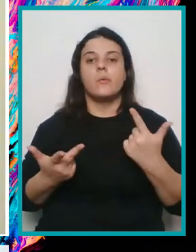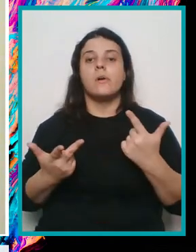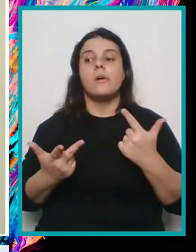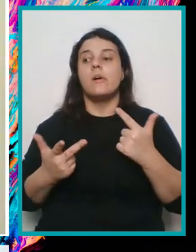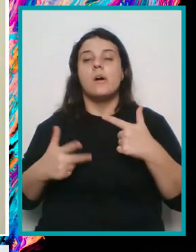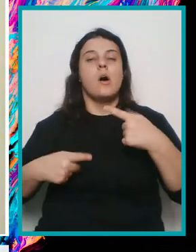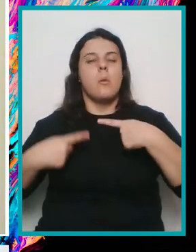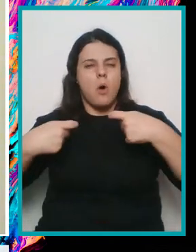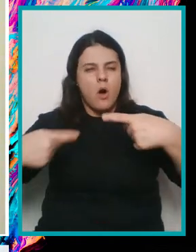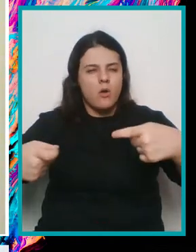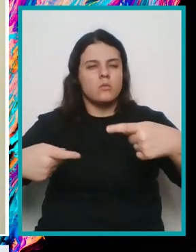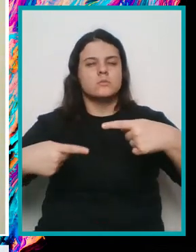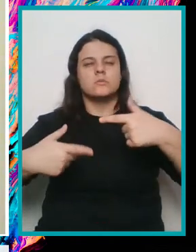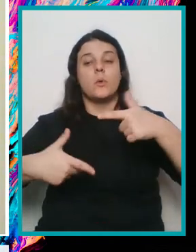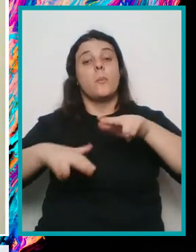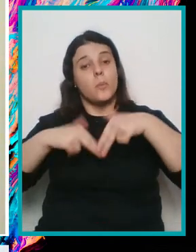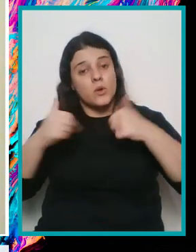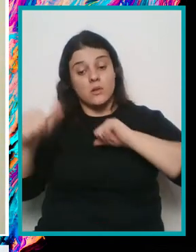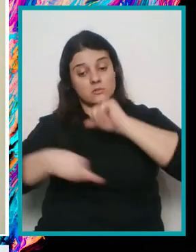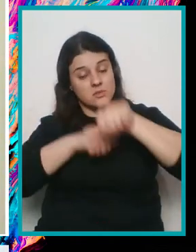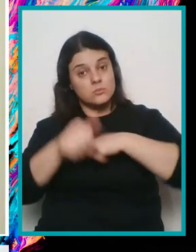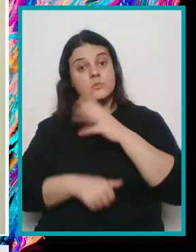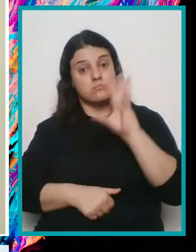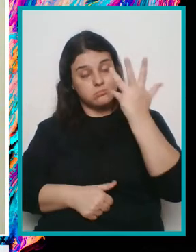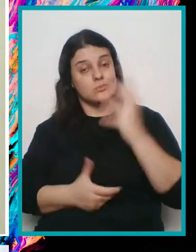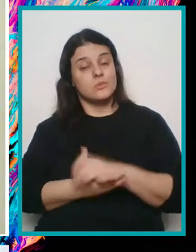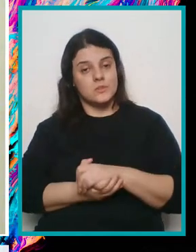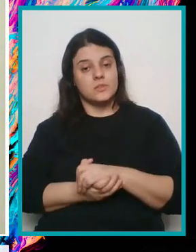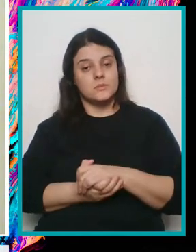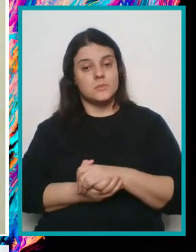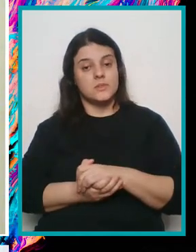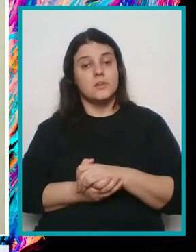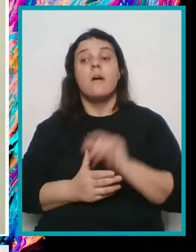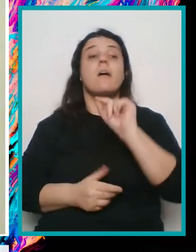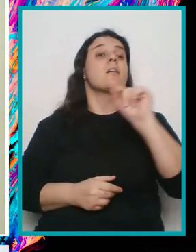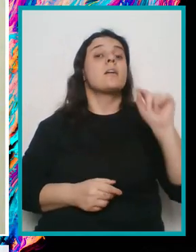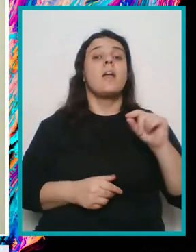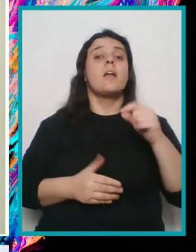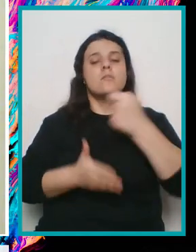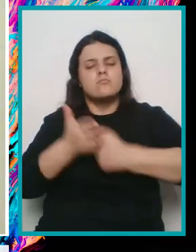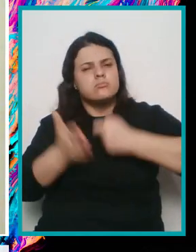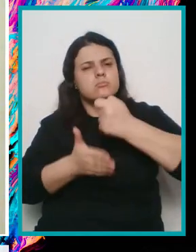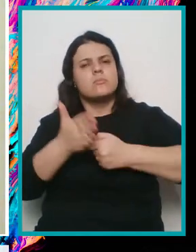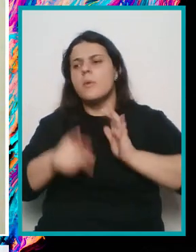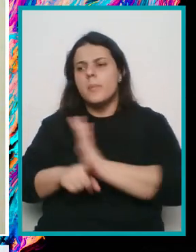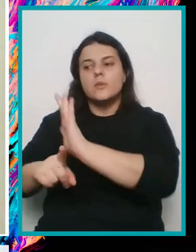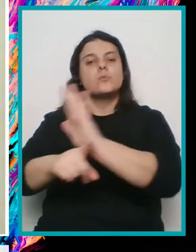The system needs to change. The system needs to be shattered.